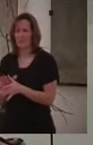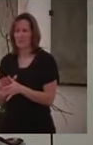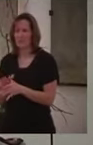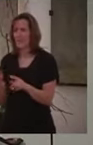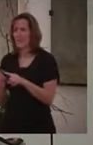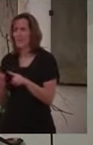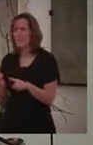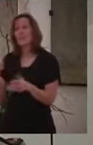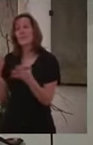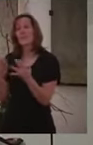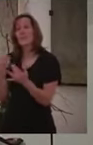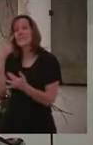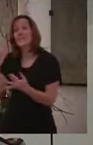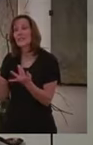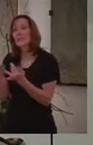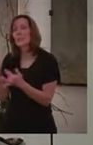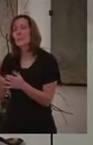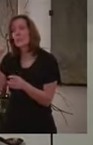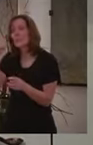But seen with the eyes of faith,